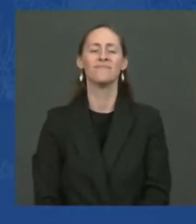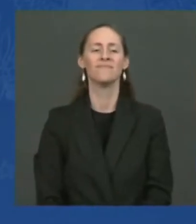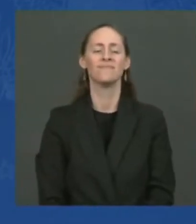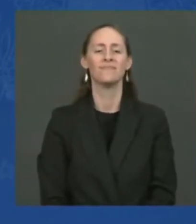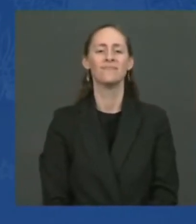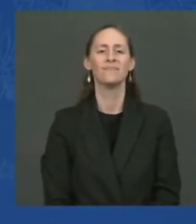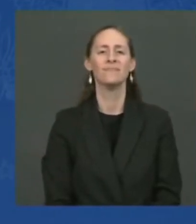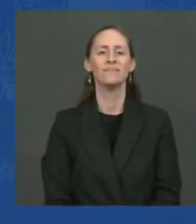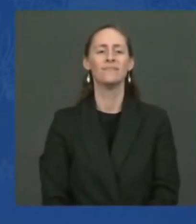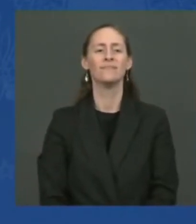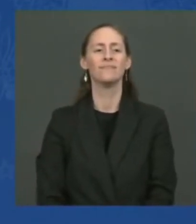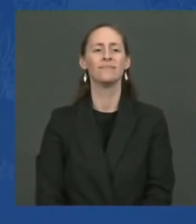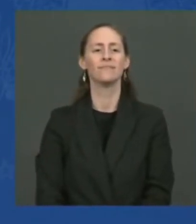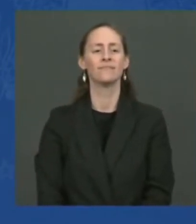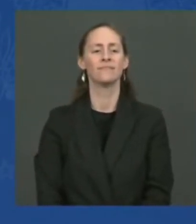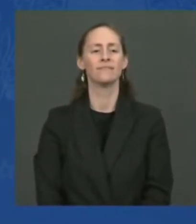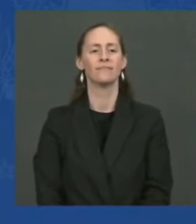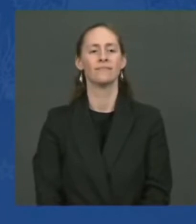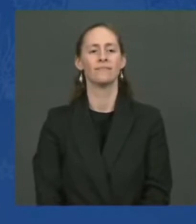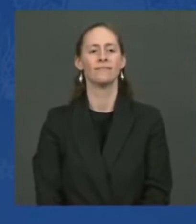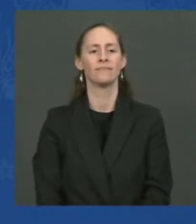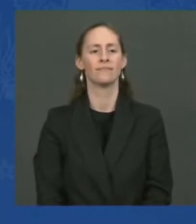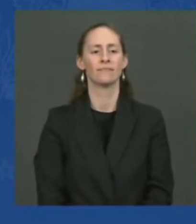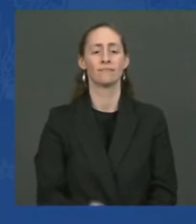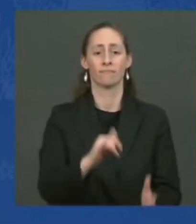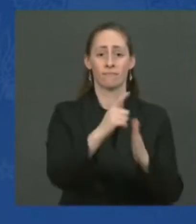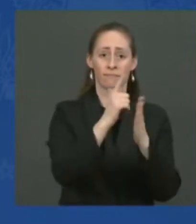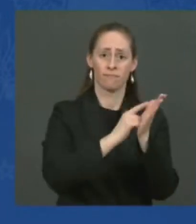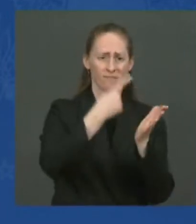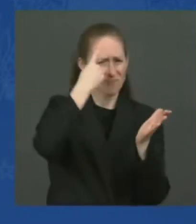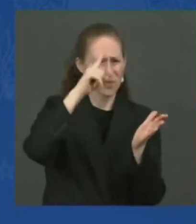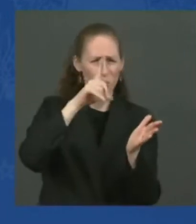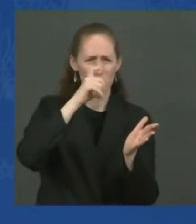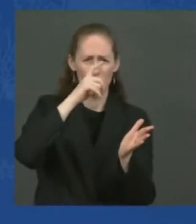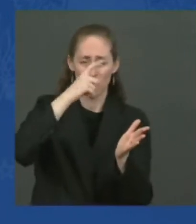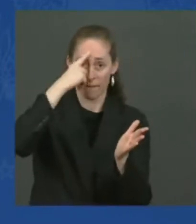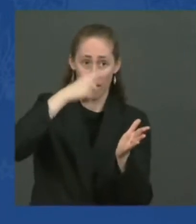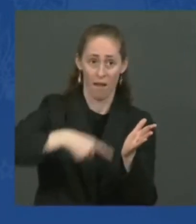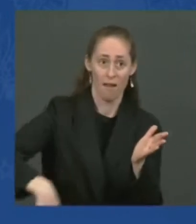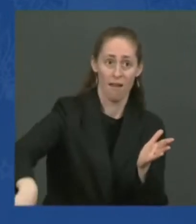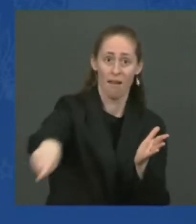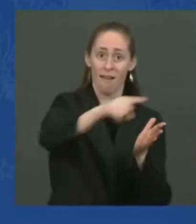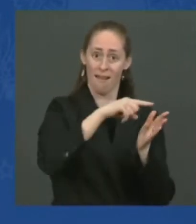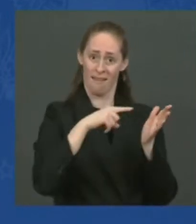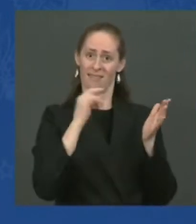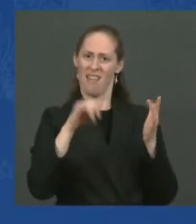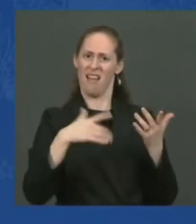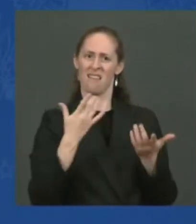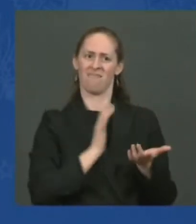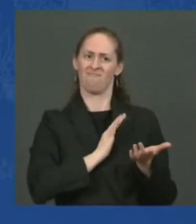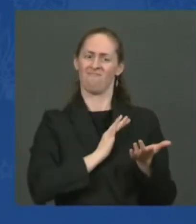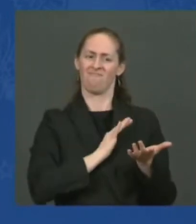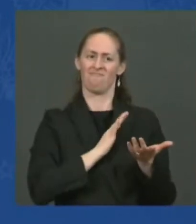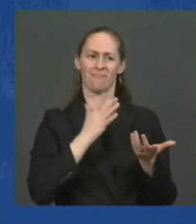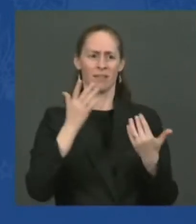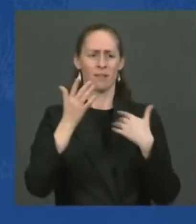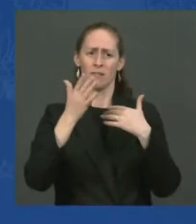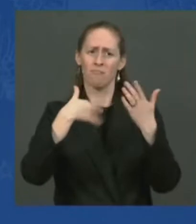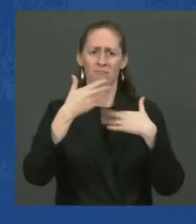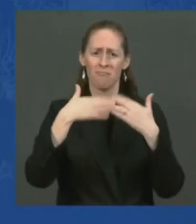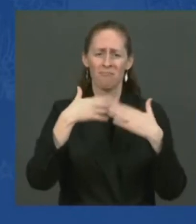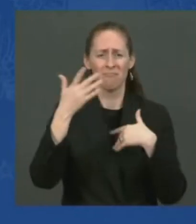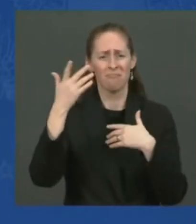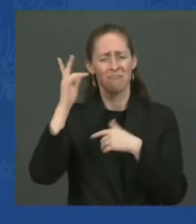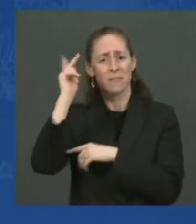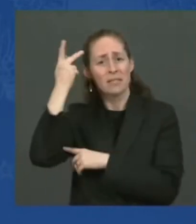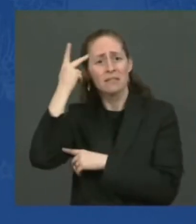Delivering this legislation for the American people, this is what it looks like when elected leaders set aside differences, shut out the